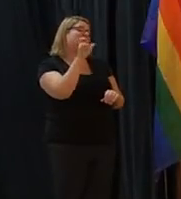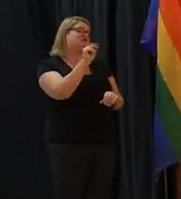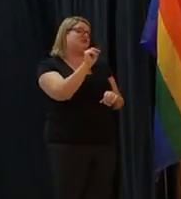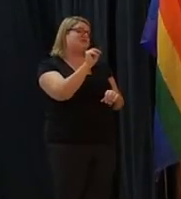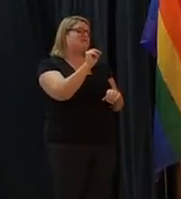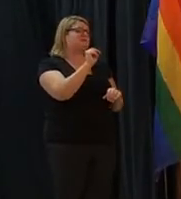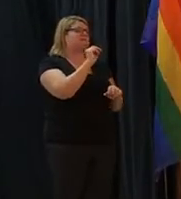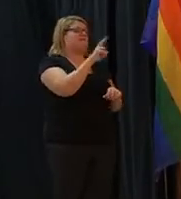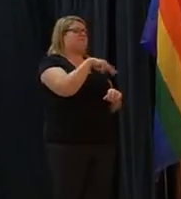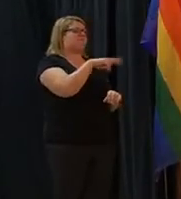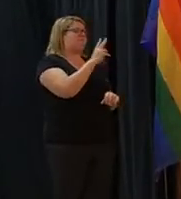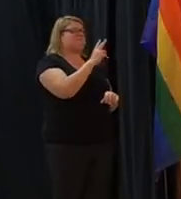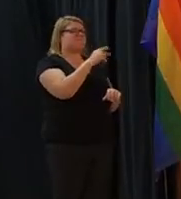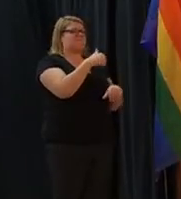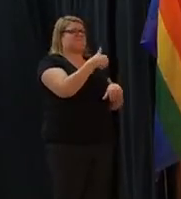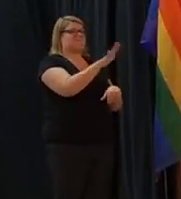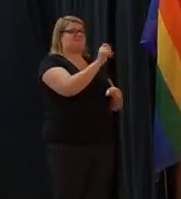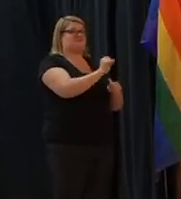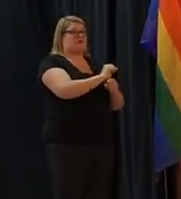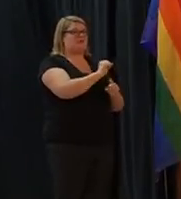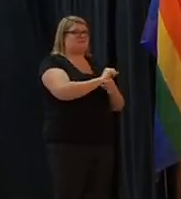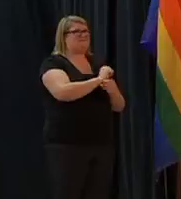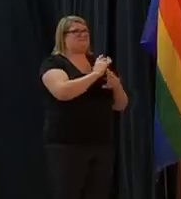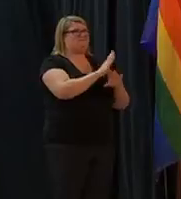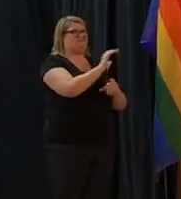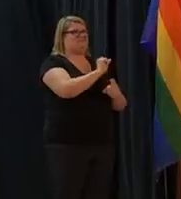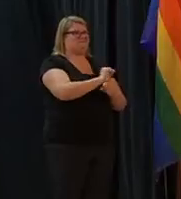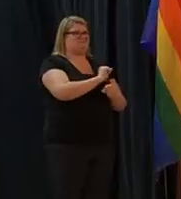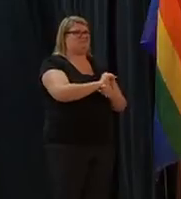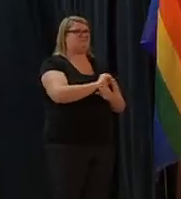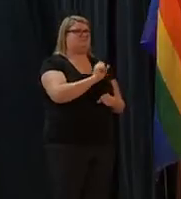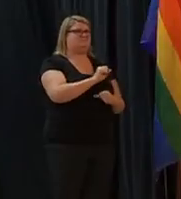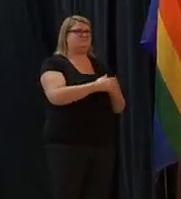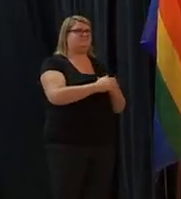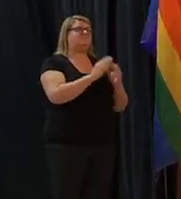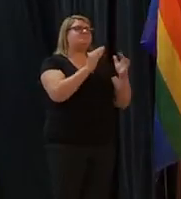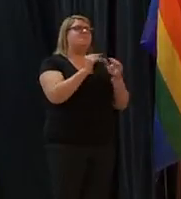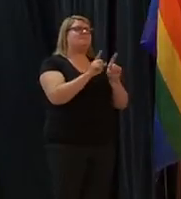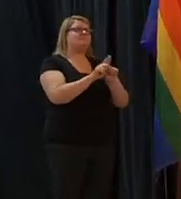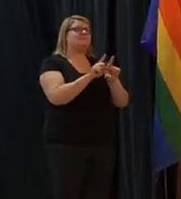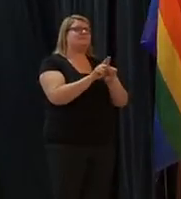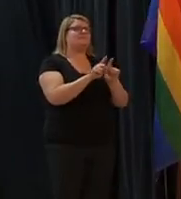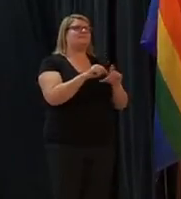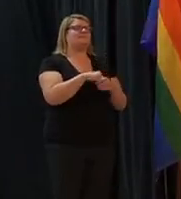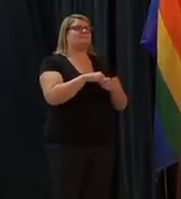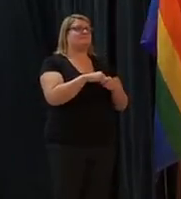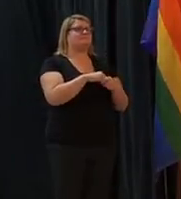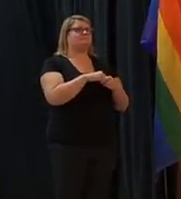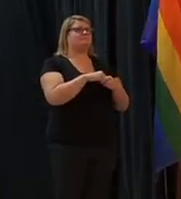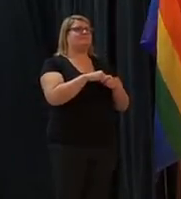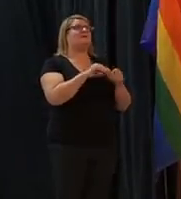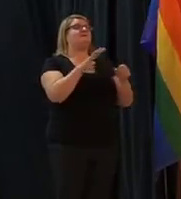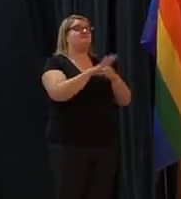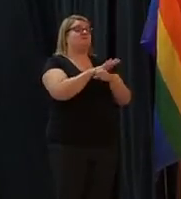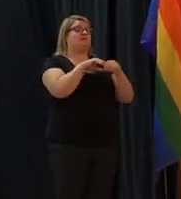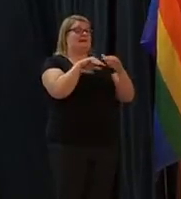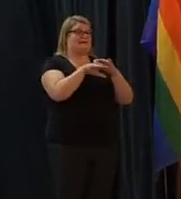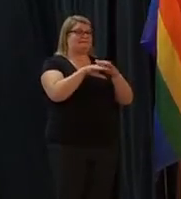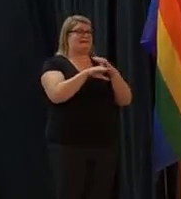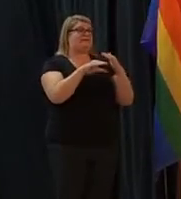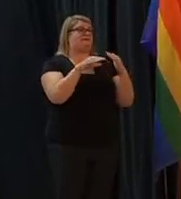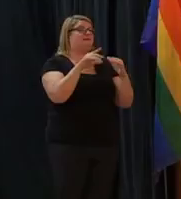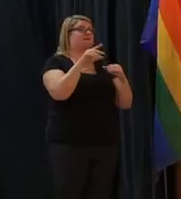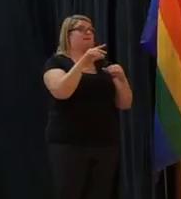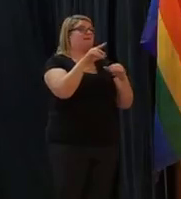job. And we also think we need to also work with full access to health